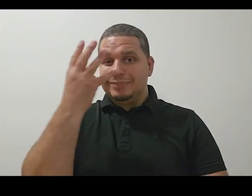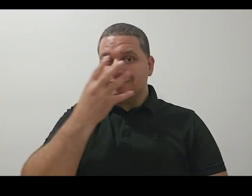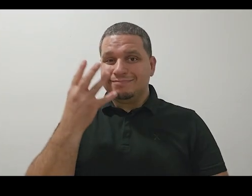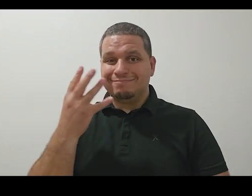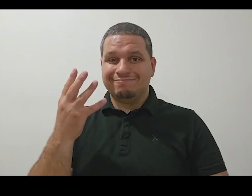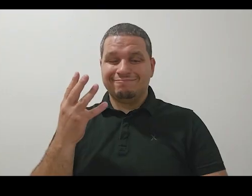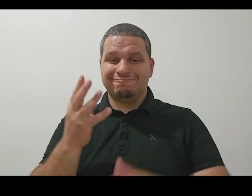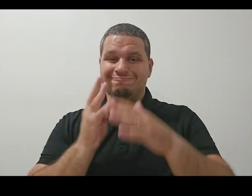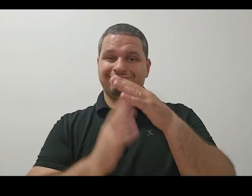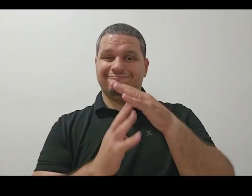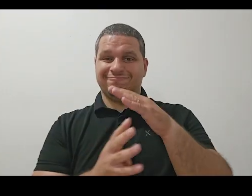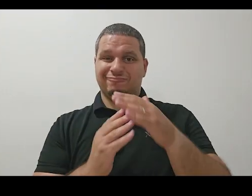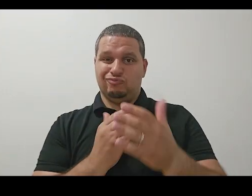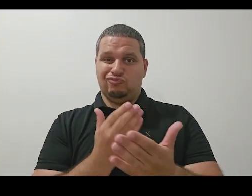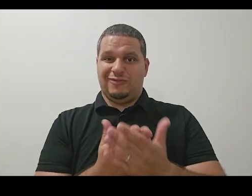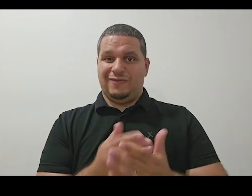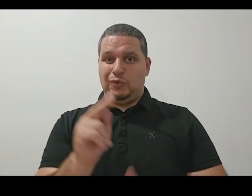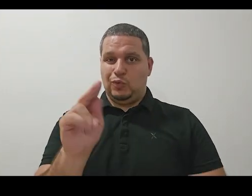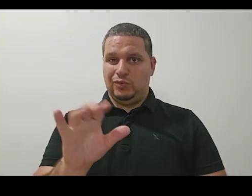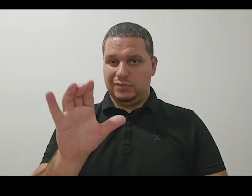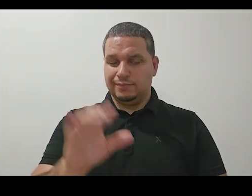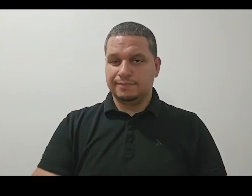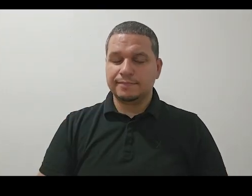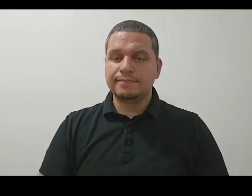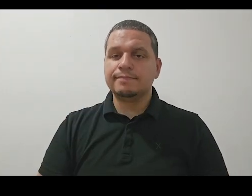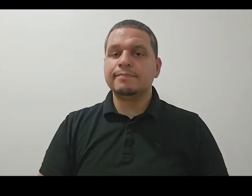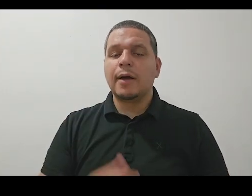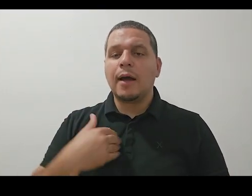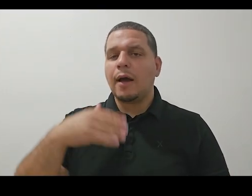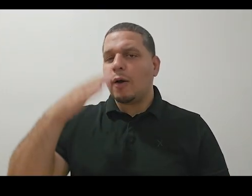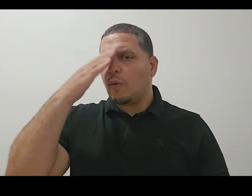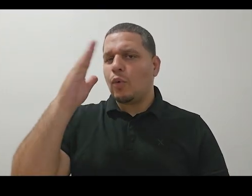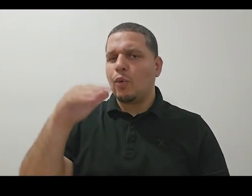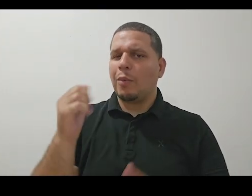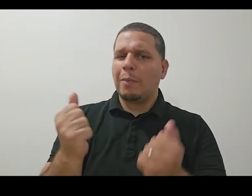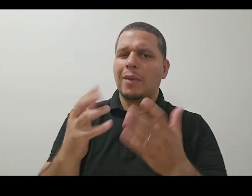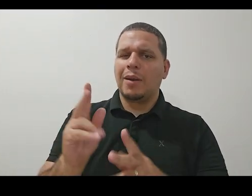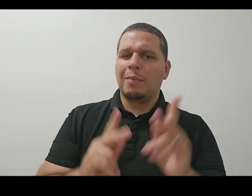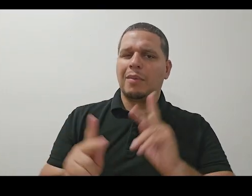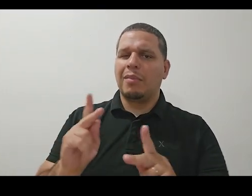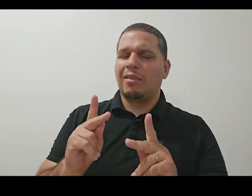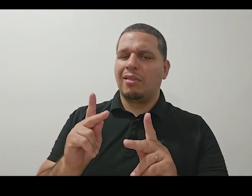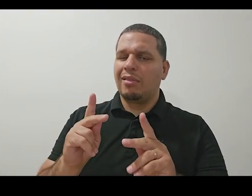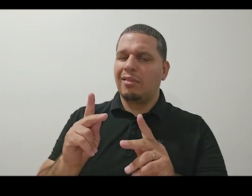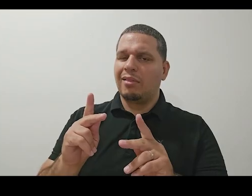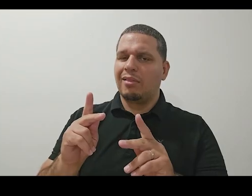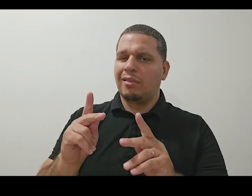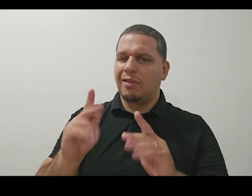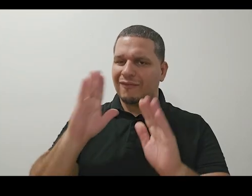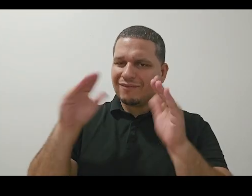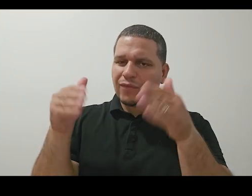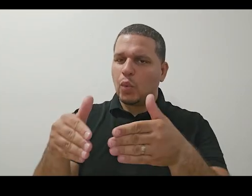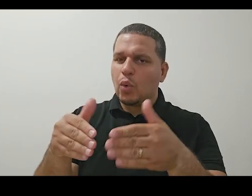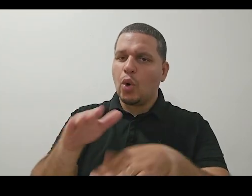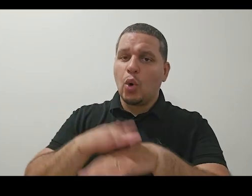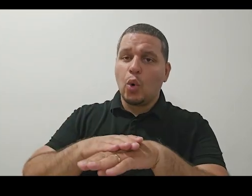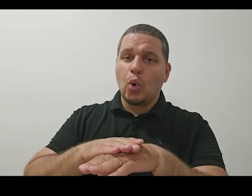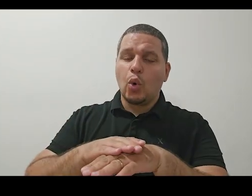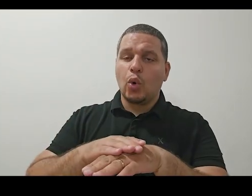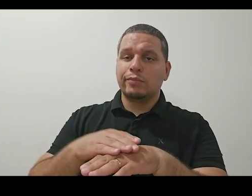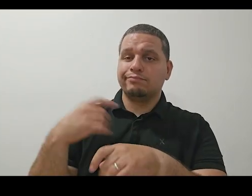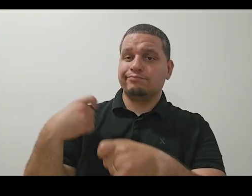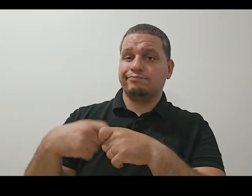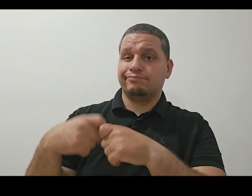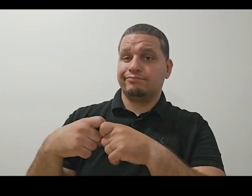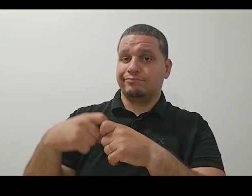coming into the city. I know a lot of individuals focus only on the Hispanic migrants that are